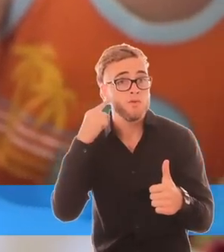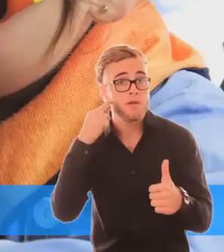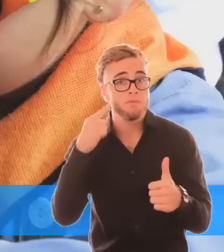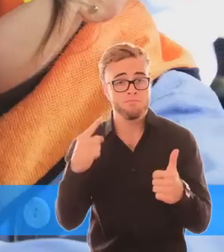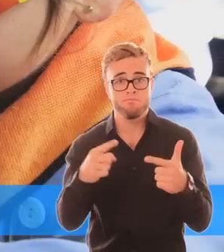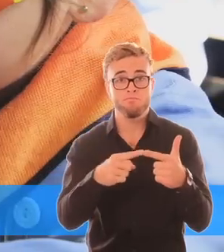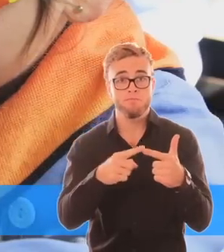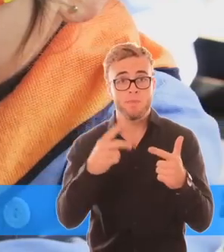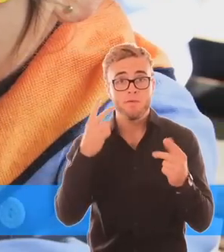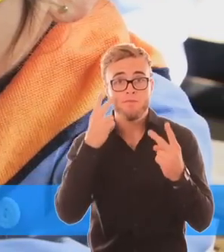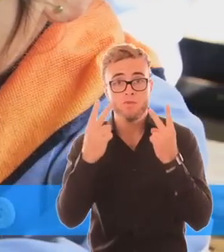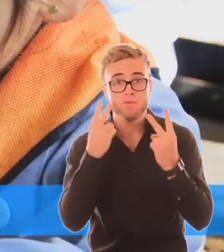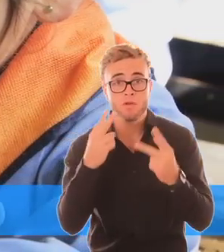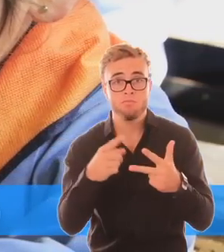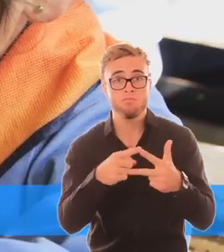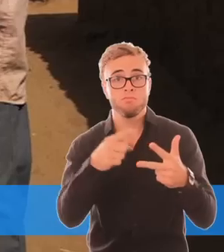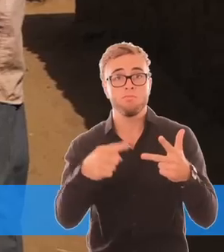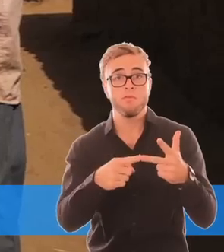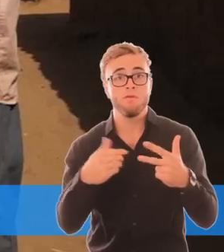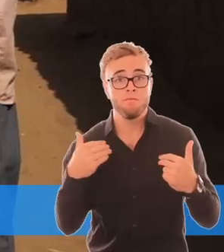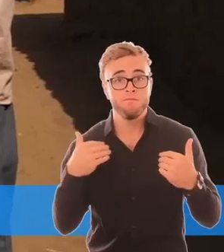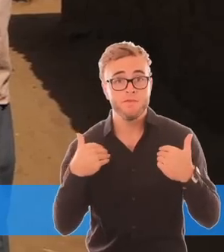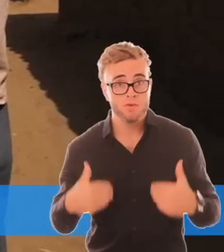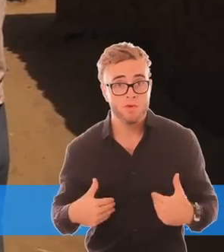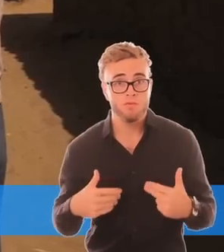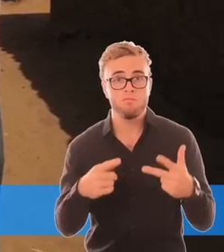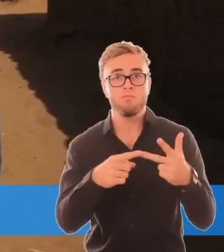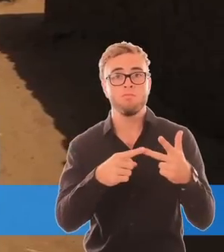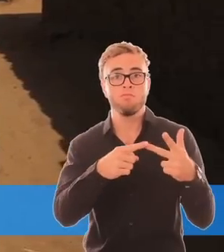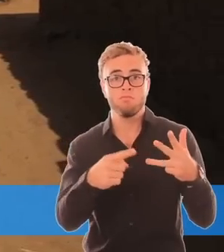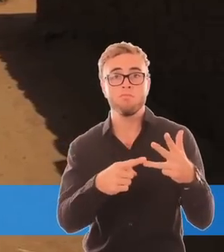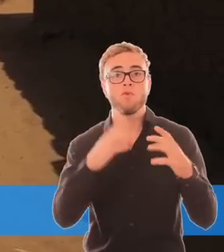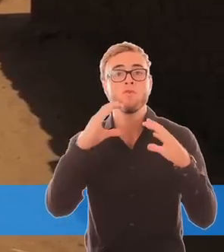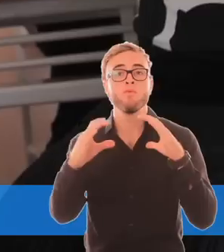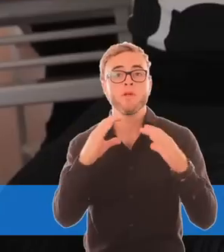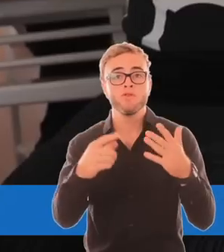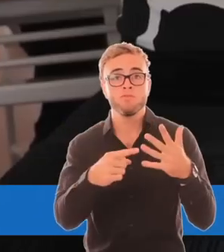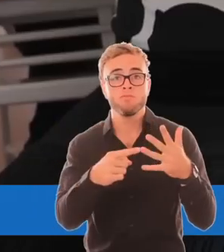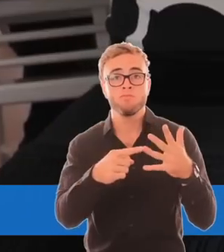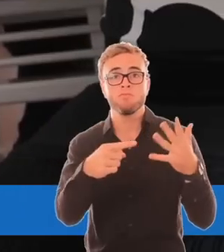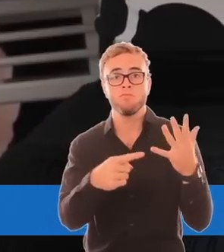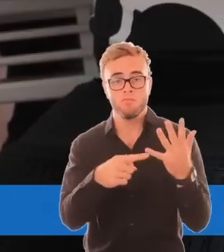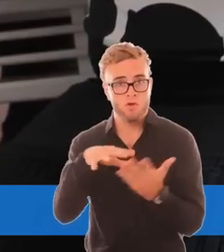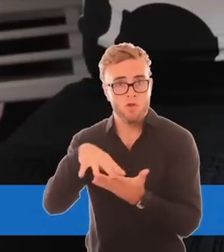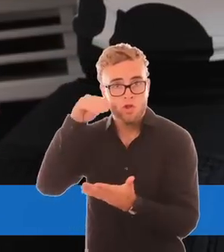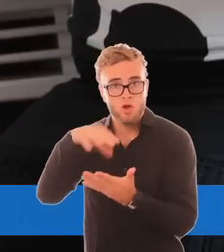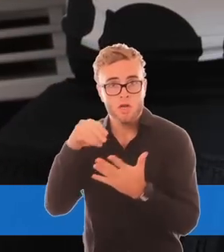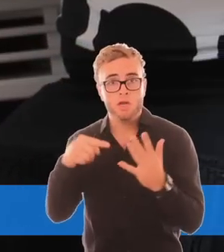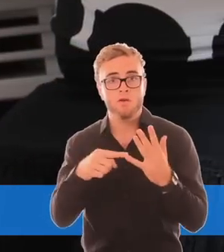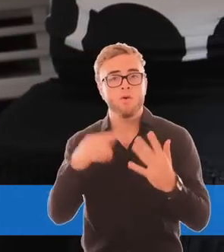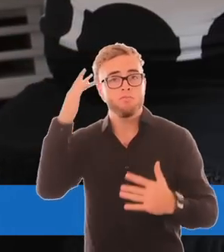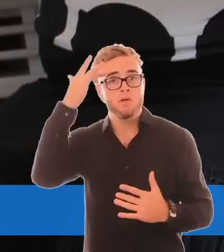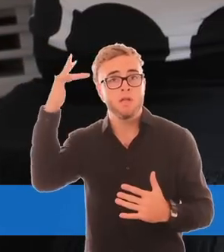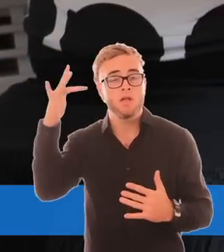school. visual, Child who is blind and teacher. physical, Young person using crutches. communication, Child with